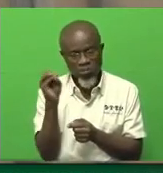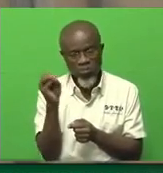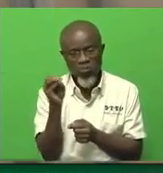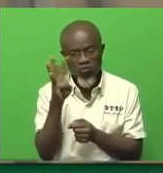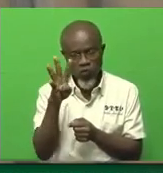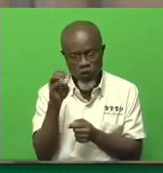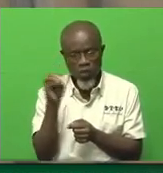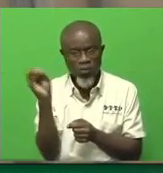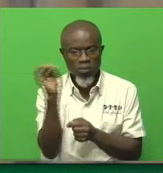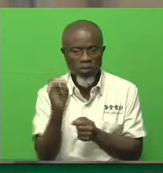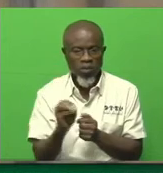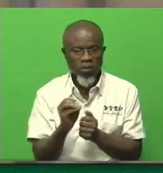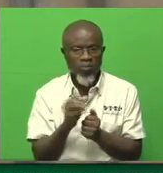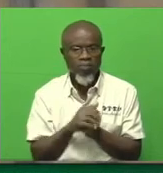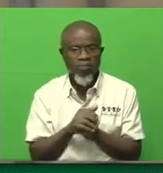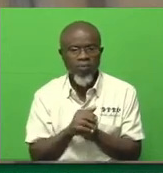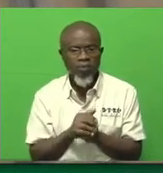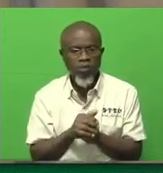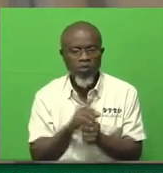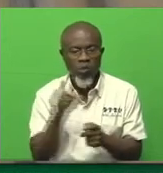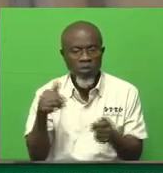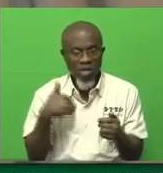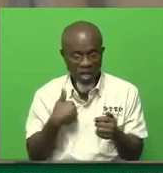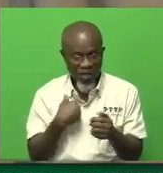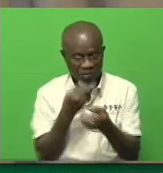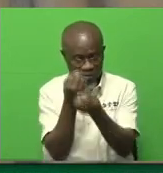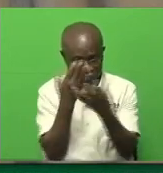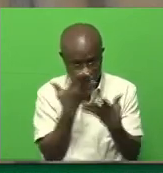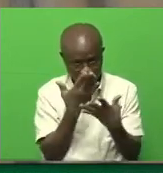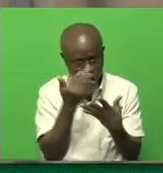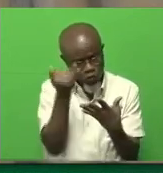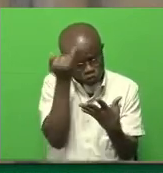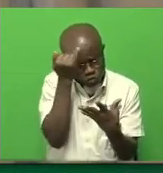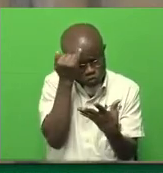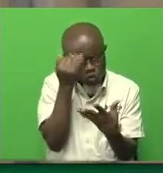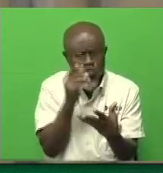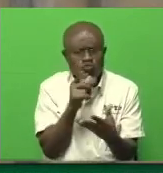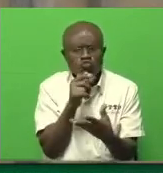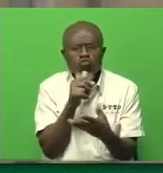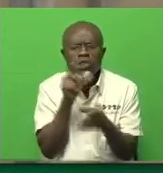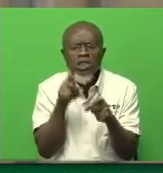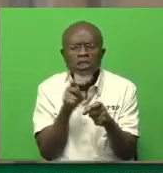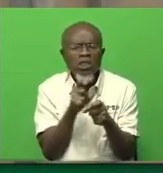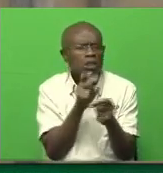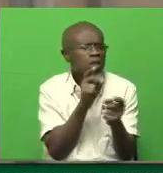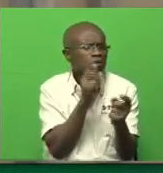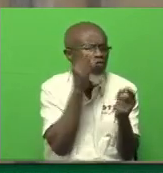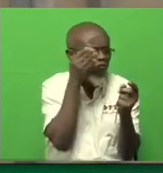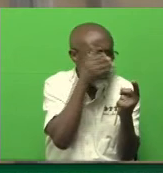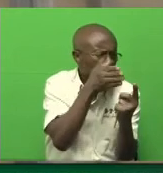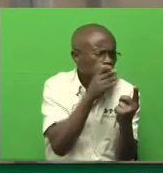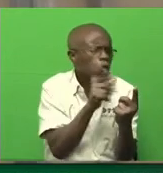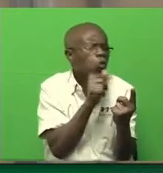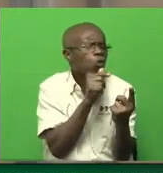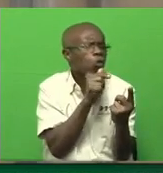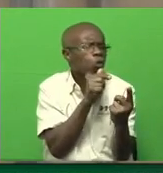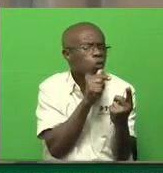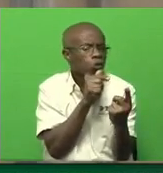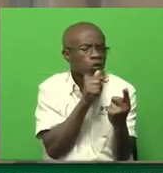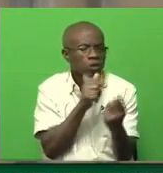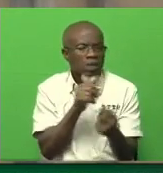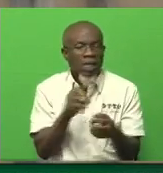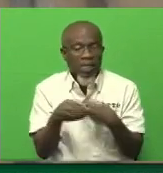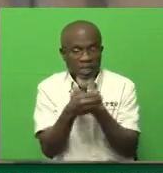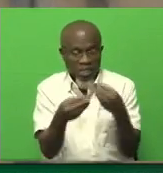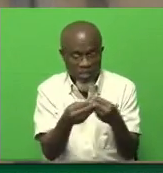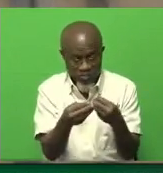data we know when we go out into the communities who we need to Target and I give you the assurance that we